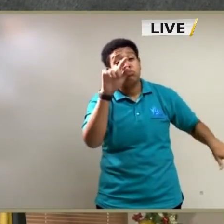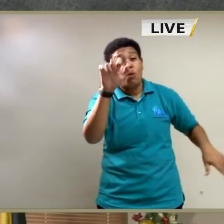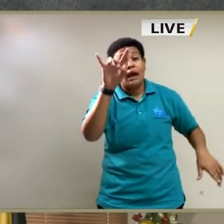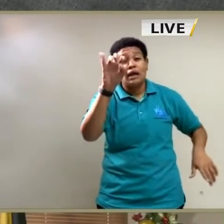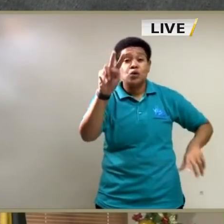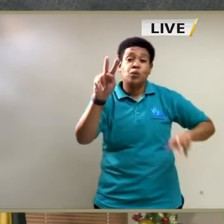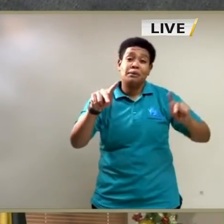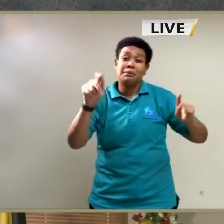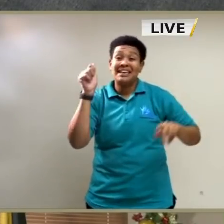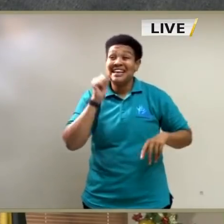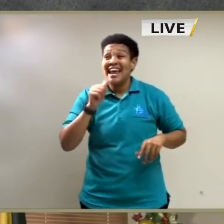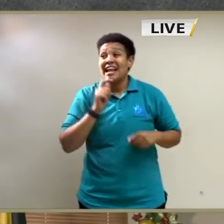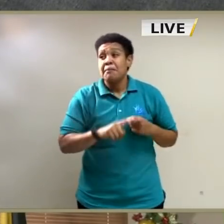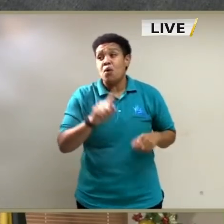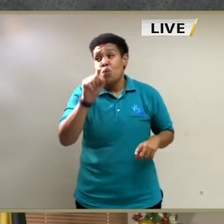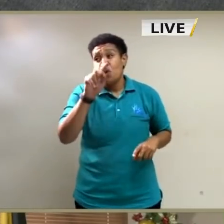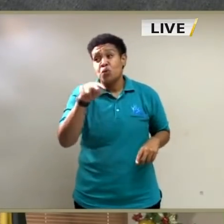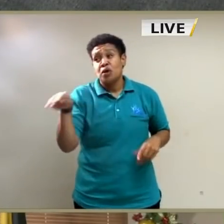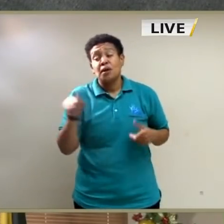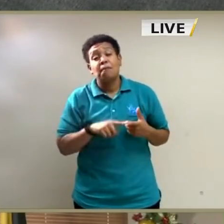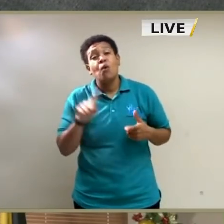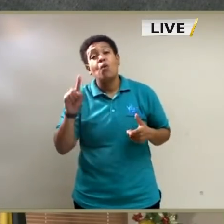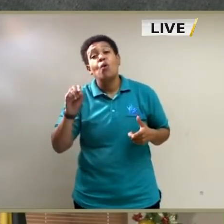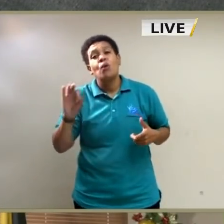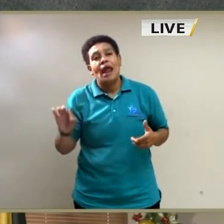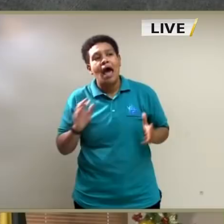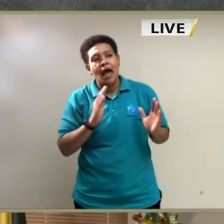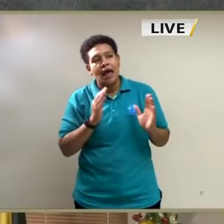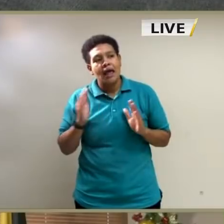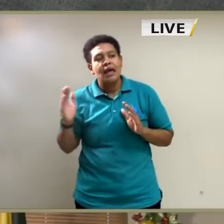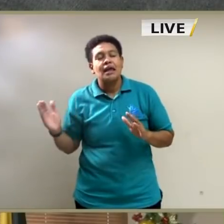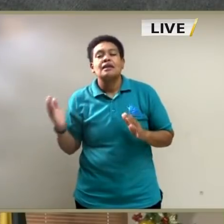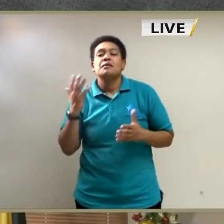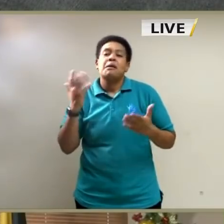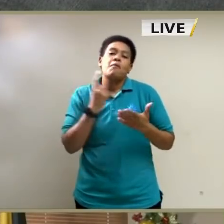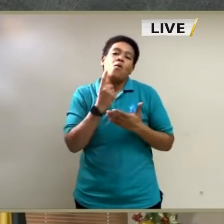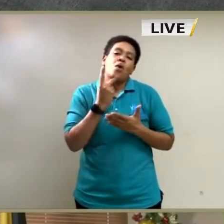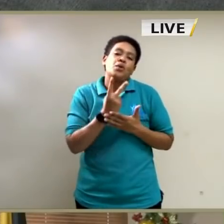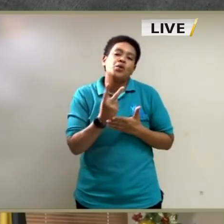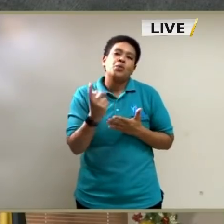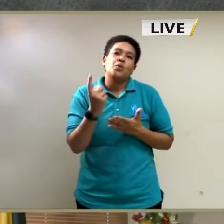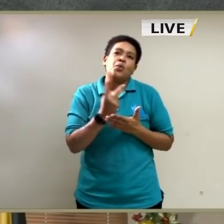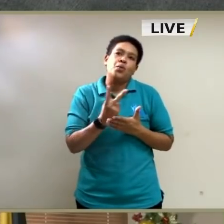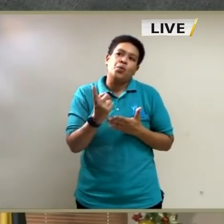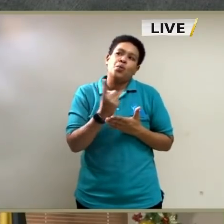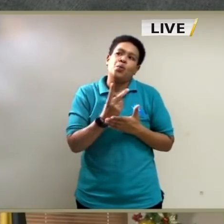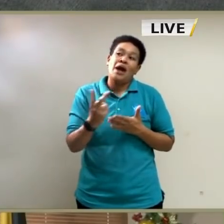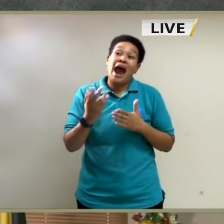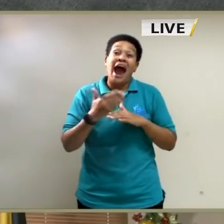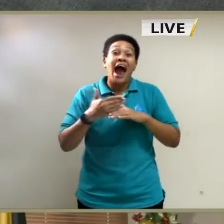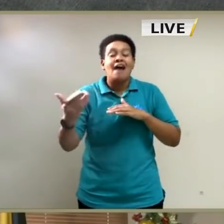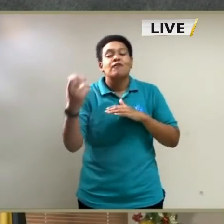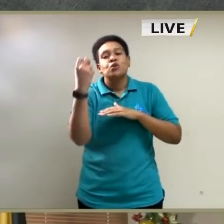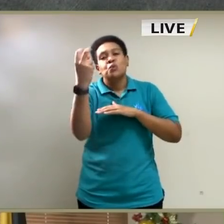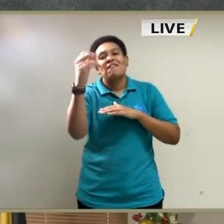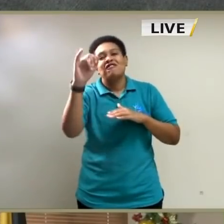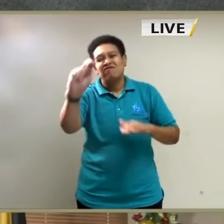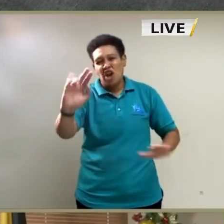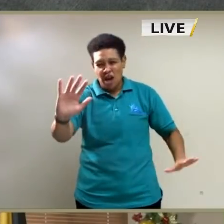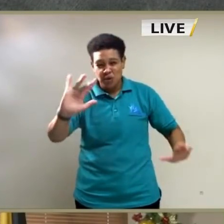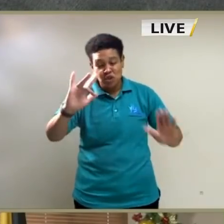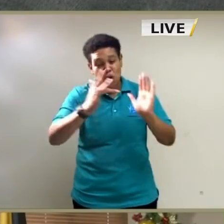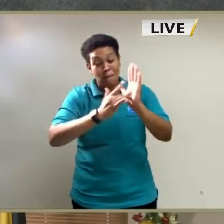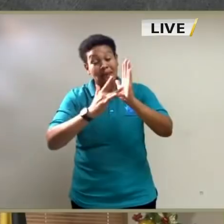122 and 109 respectively, probably a week or two after the 12th, so mid